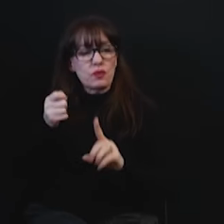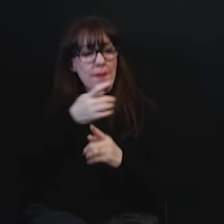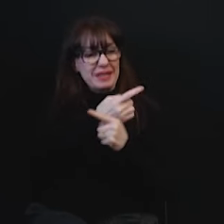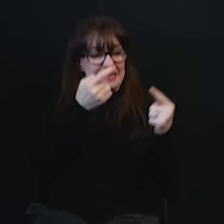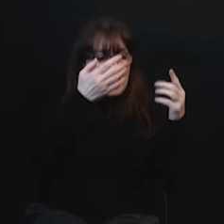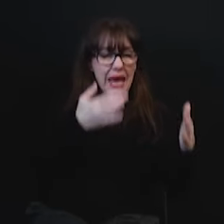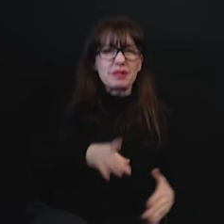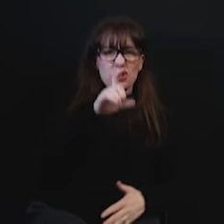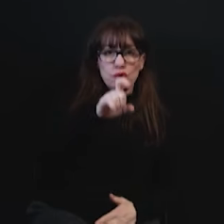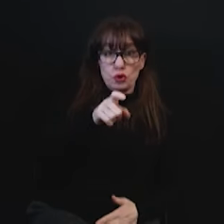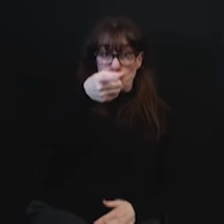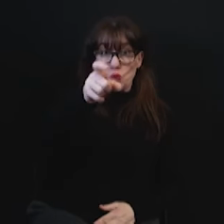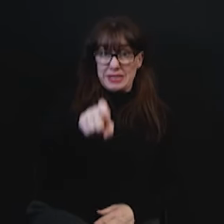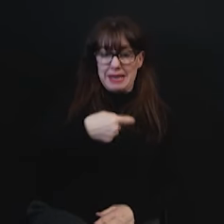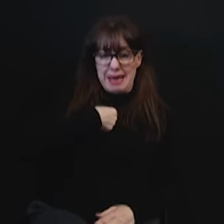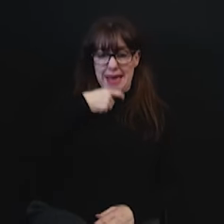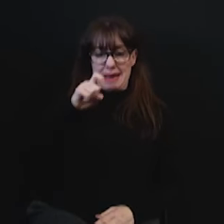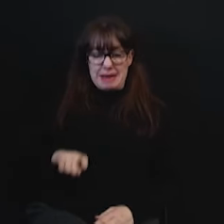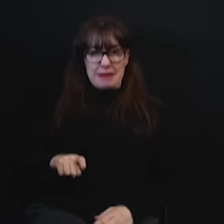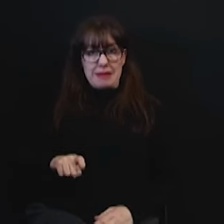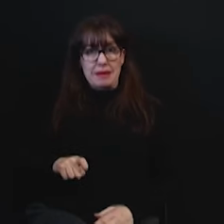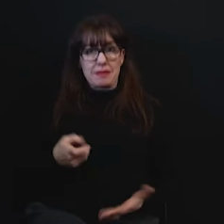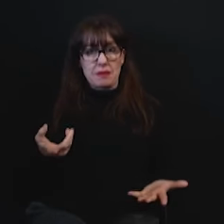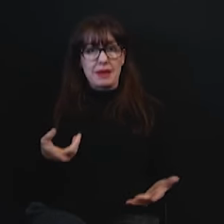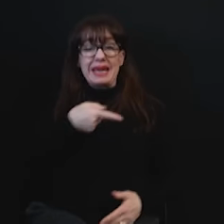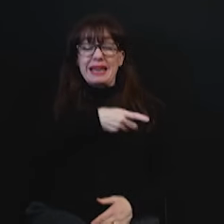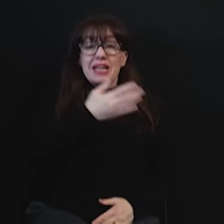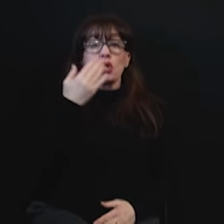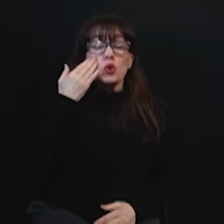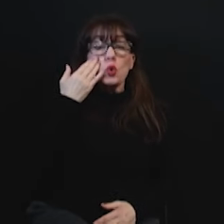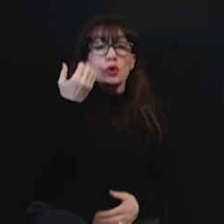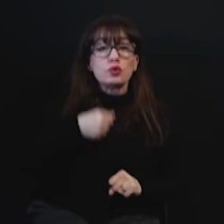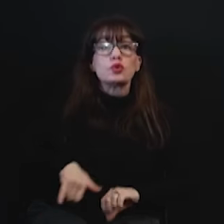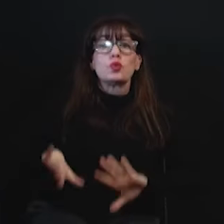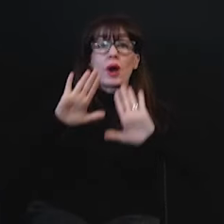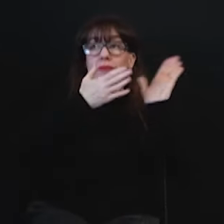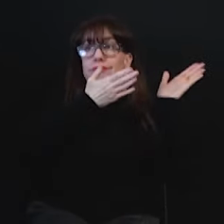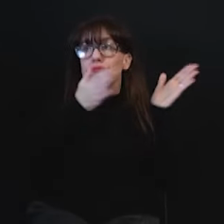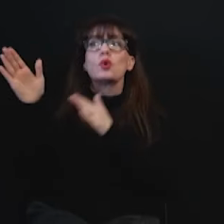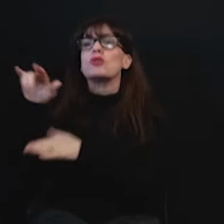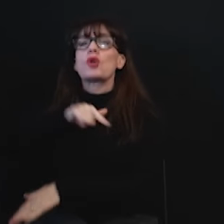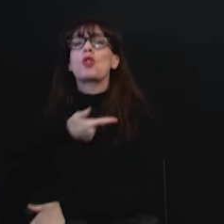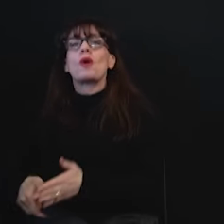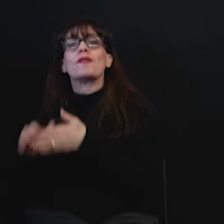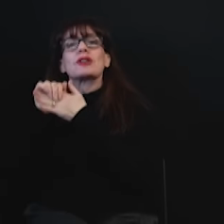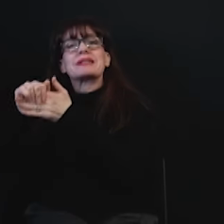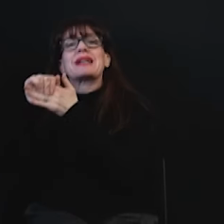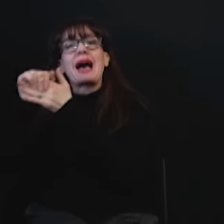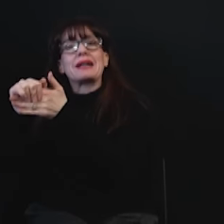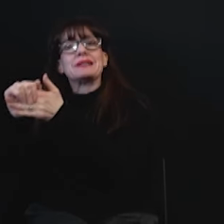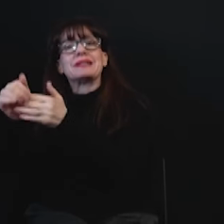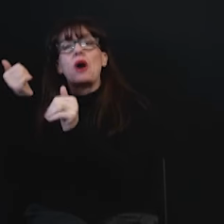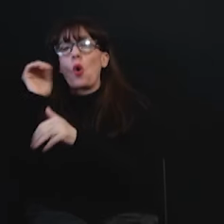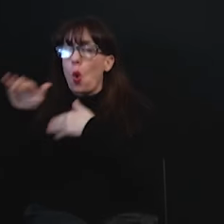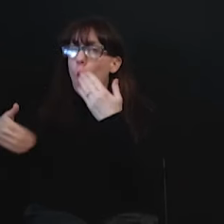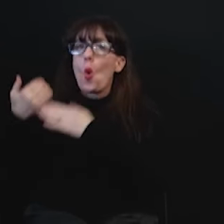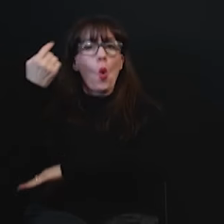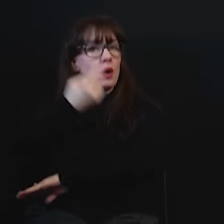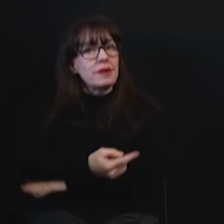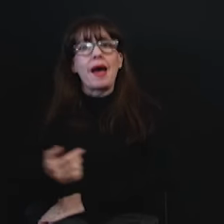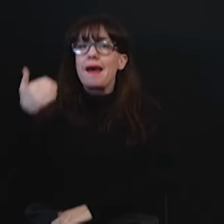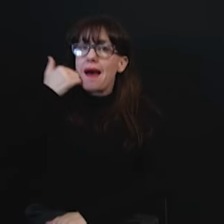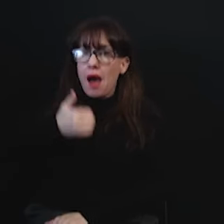You need that. I need that. David knew that to surrender means turning to the Lord for guidance all day, every day.